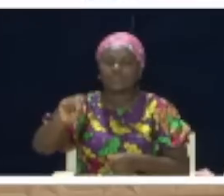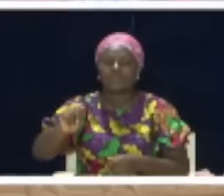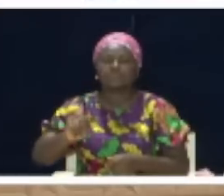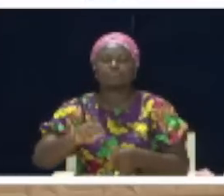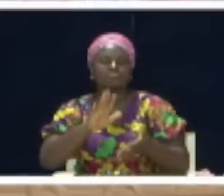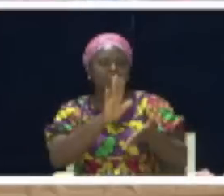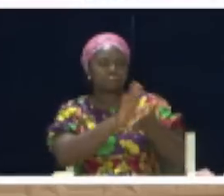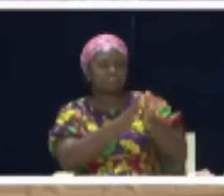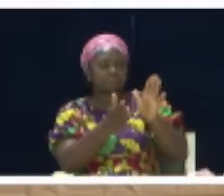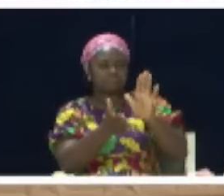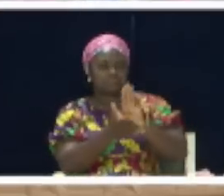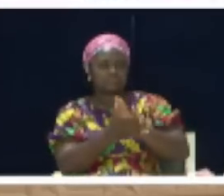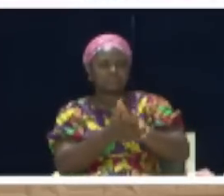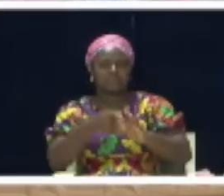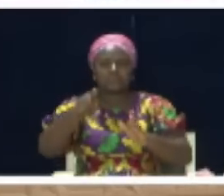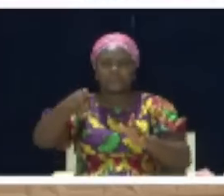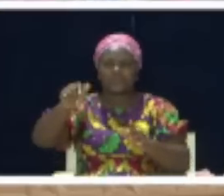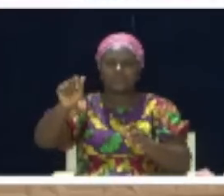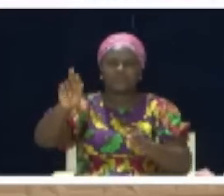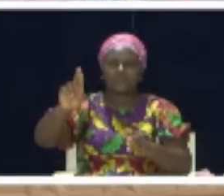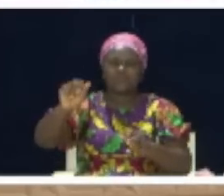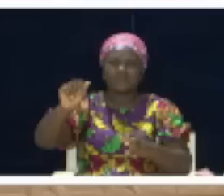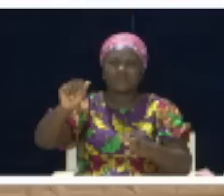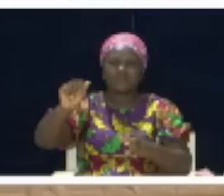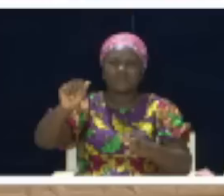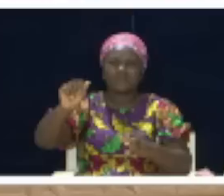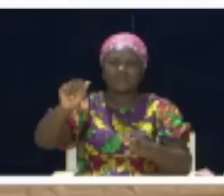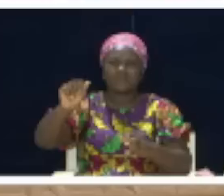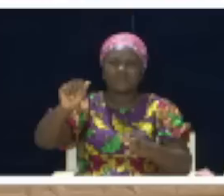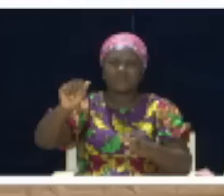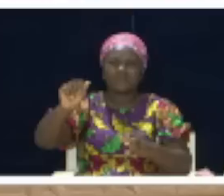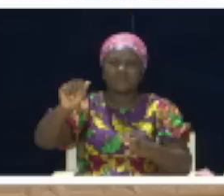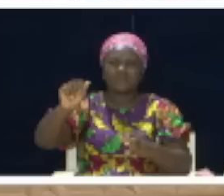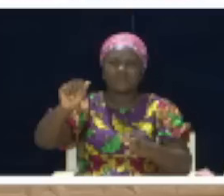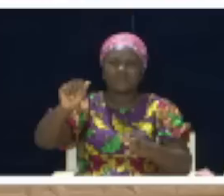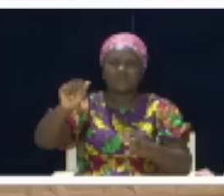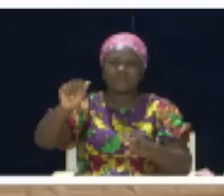became paralyzed from waist down.